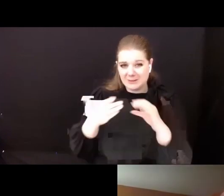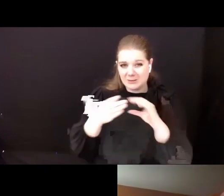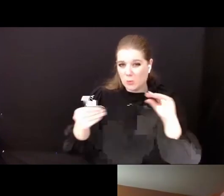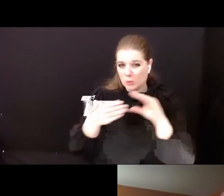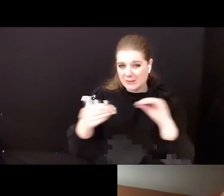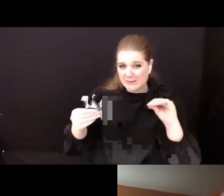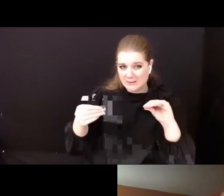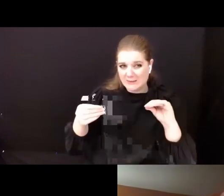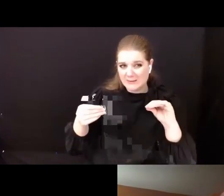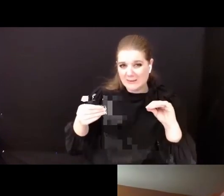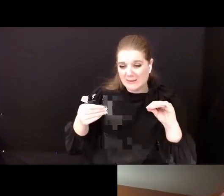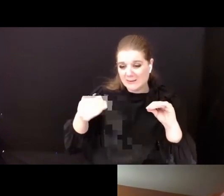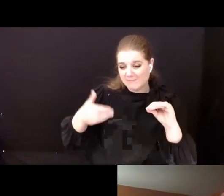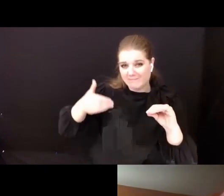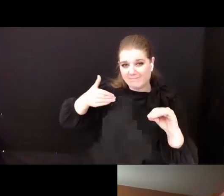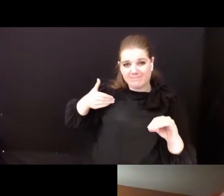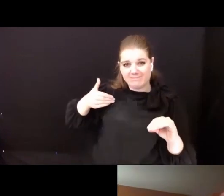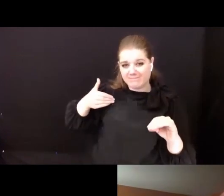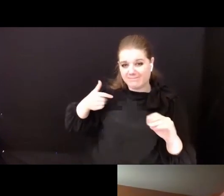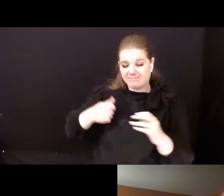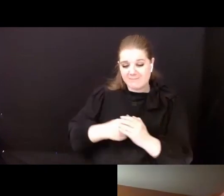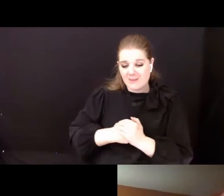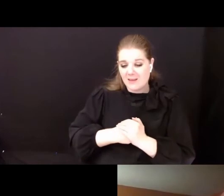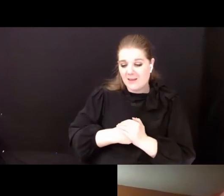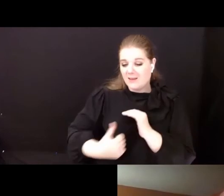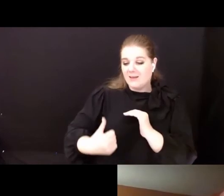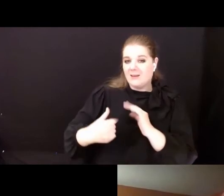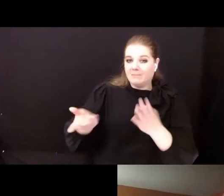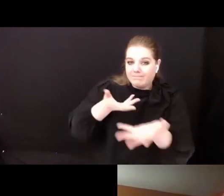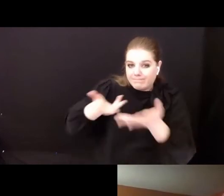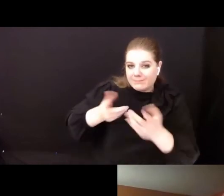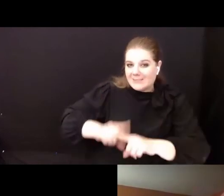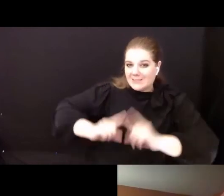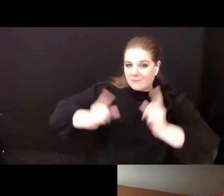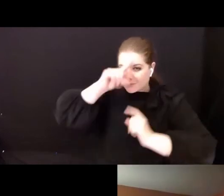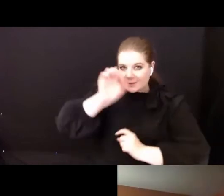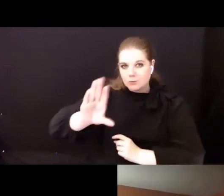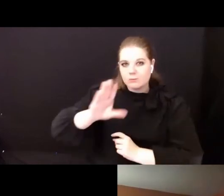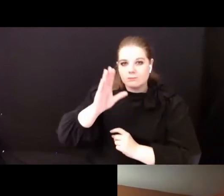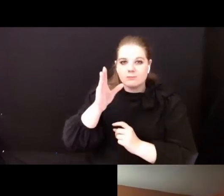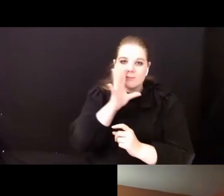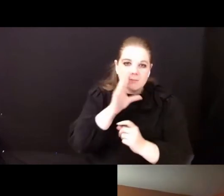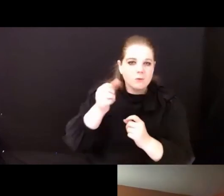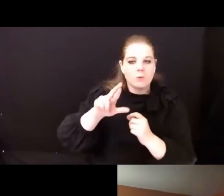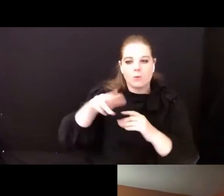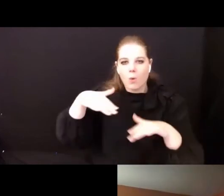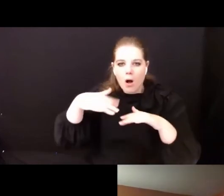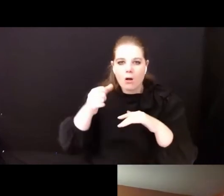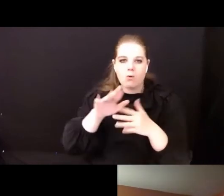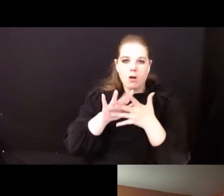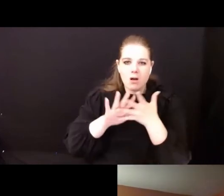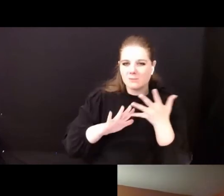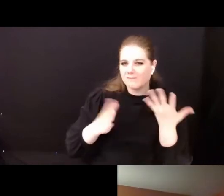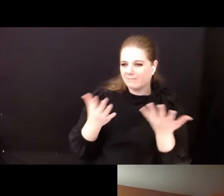being treated differently because of the way you speak or maybe the way that you walk. Where do you think that